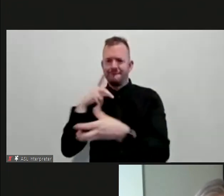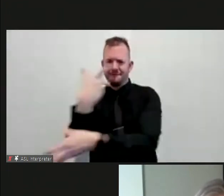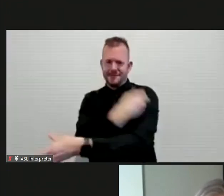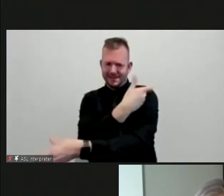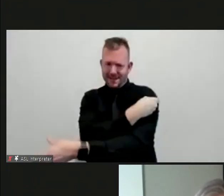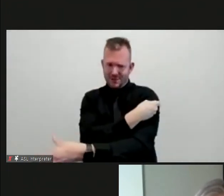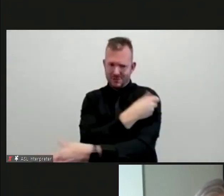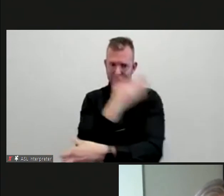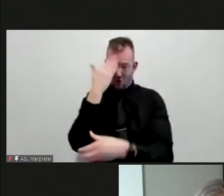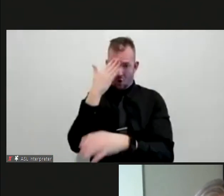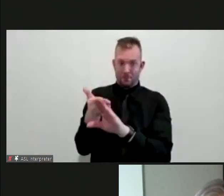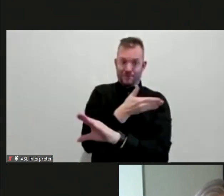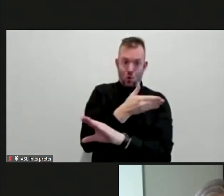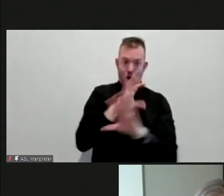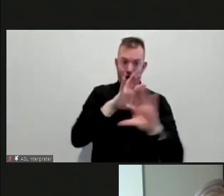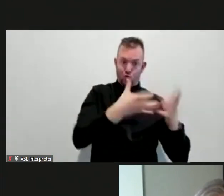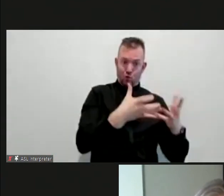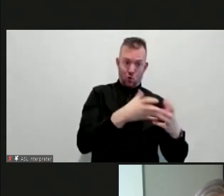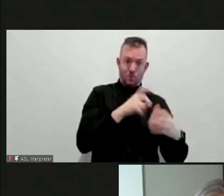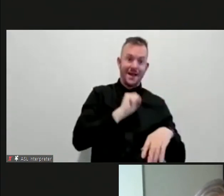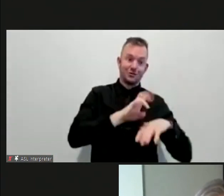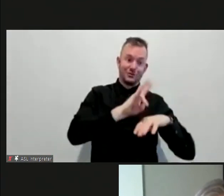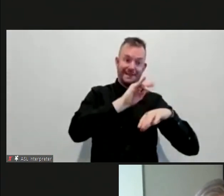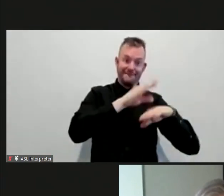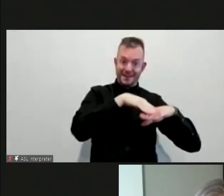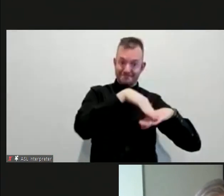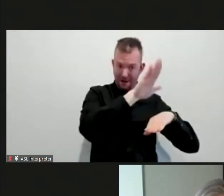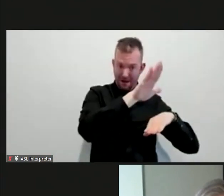for 1B3? Thank you.